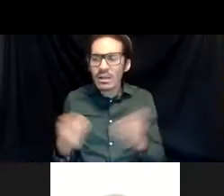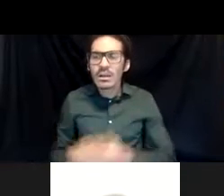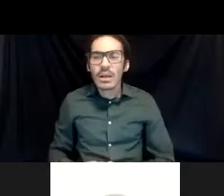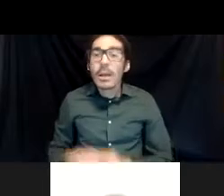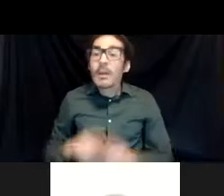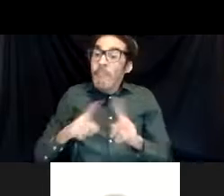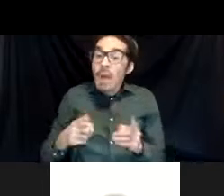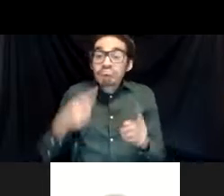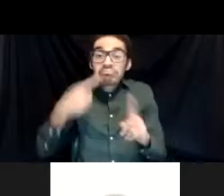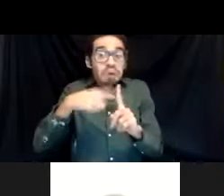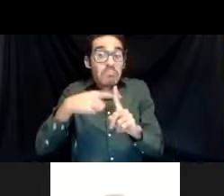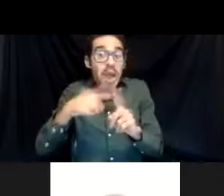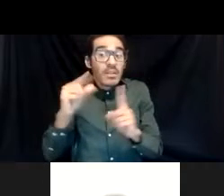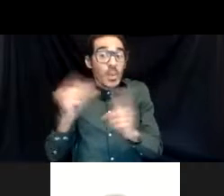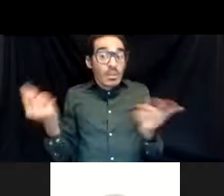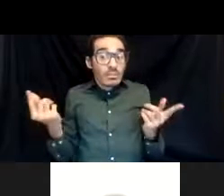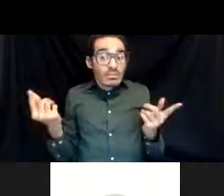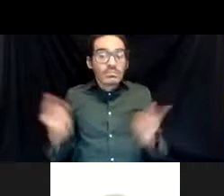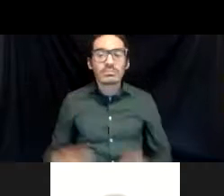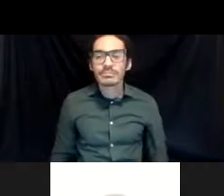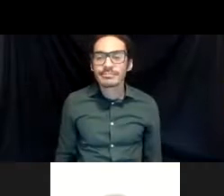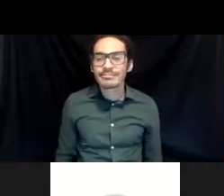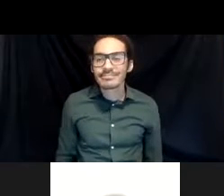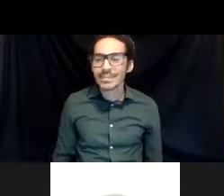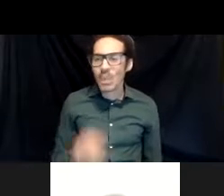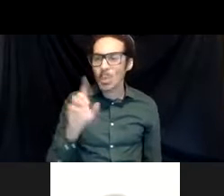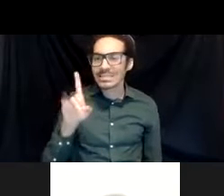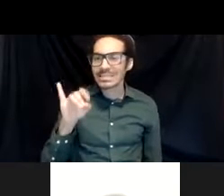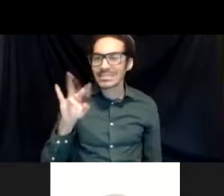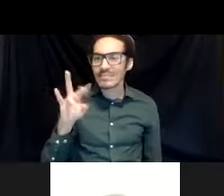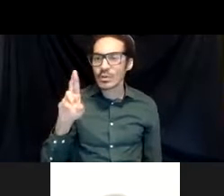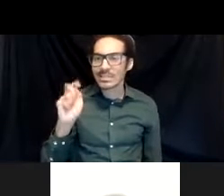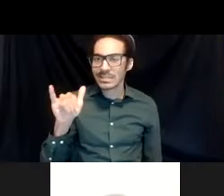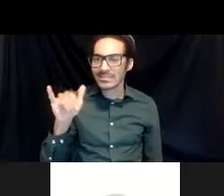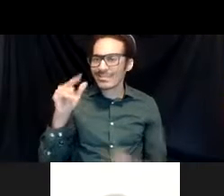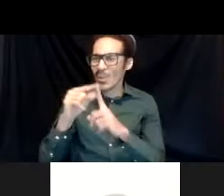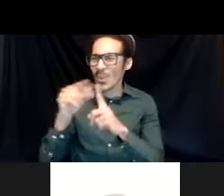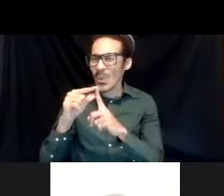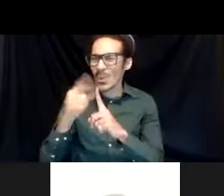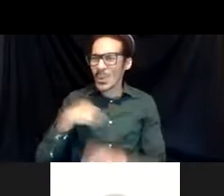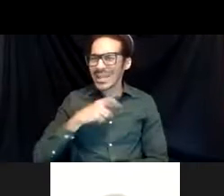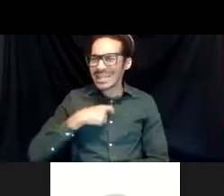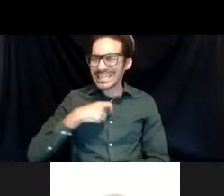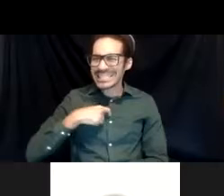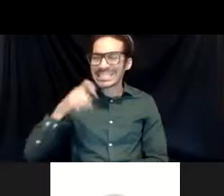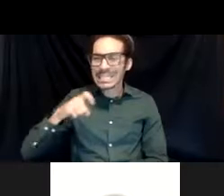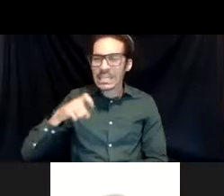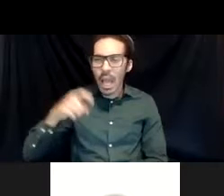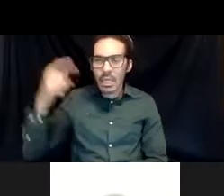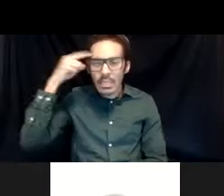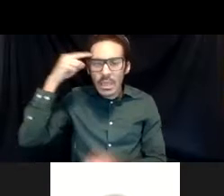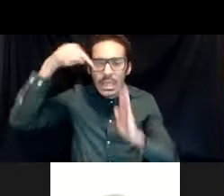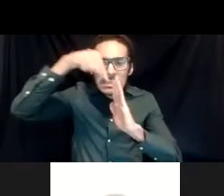good thing, So it's a word that really I think we need to think deeper about.